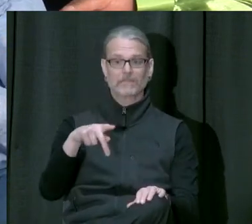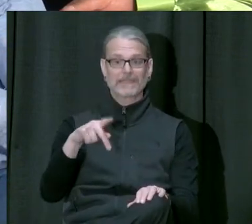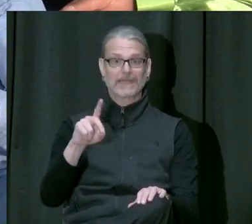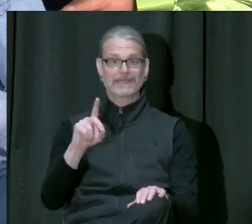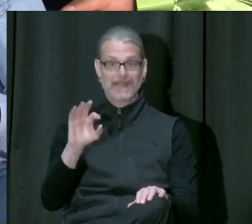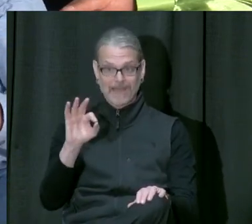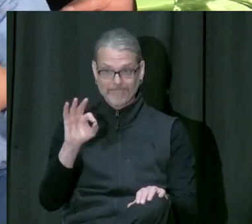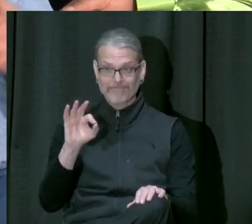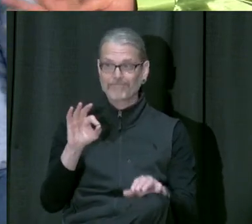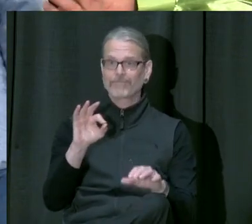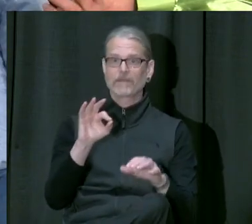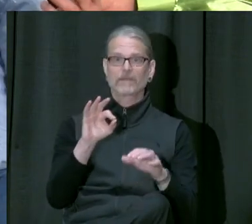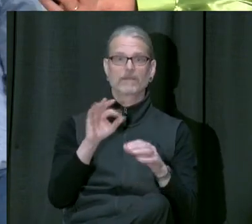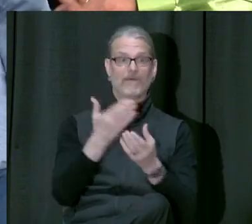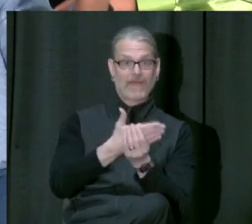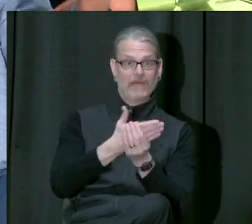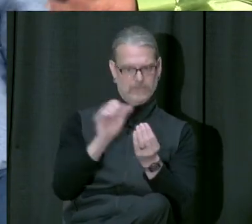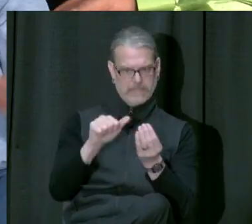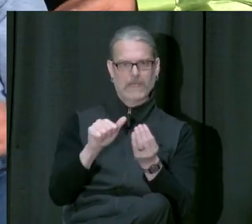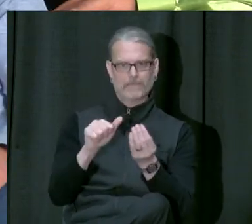made accessible,